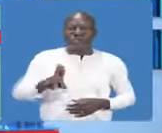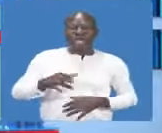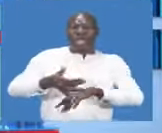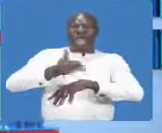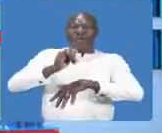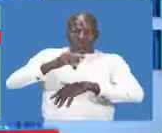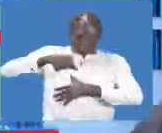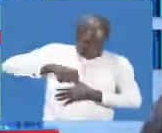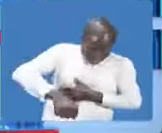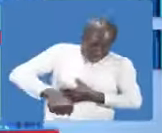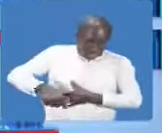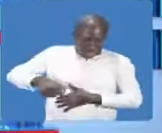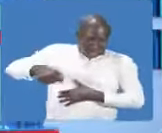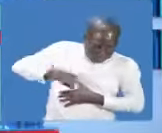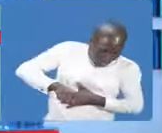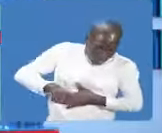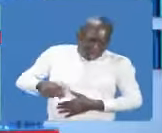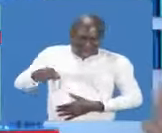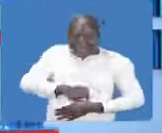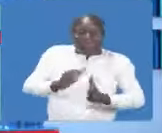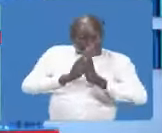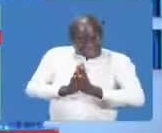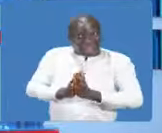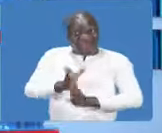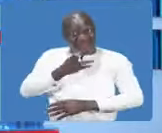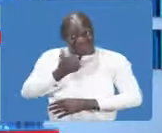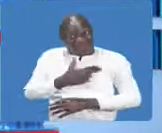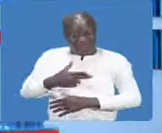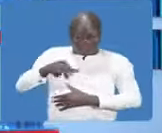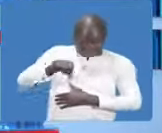the pastor was literally pouring libation